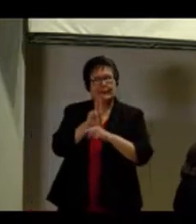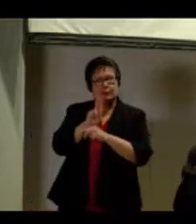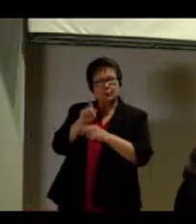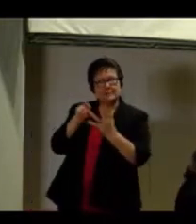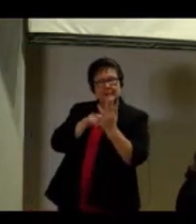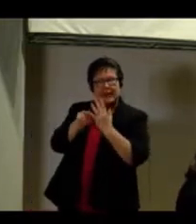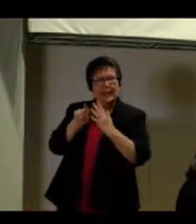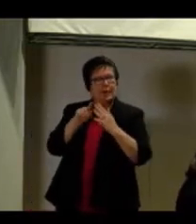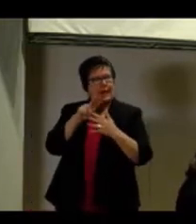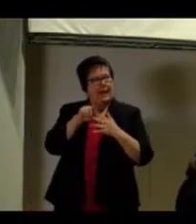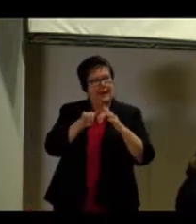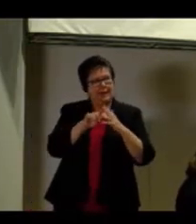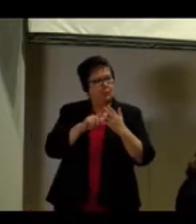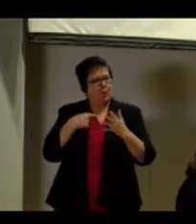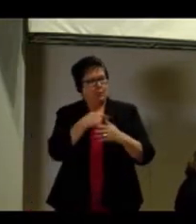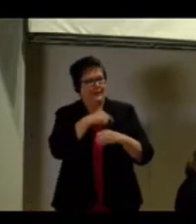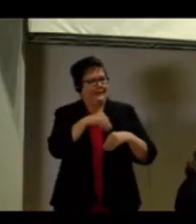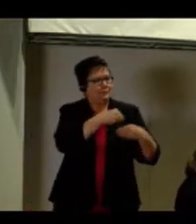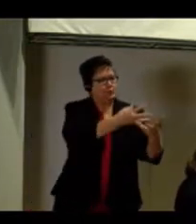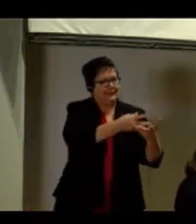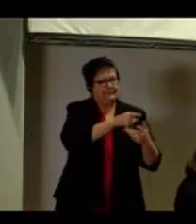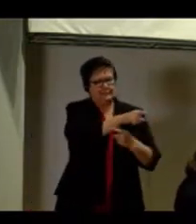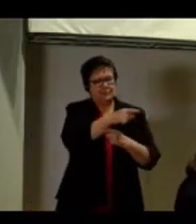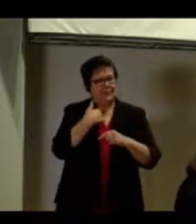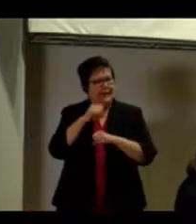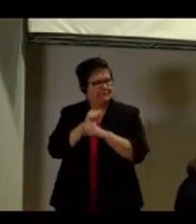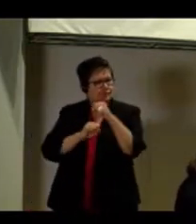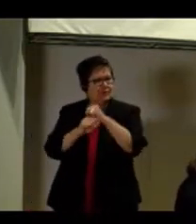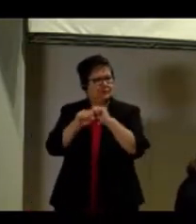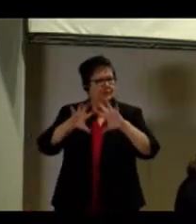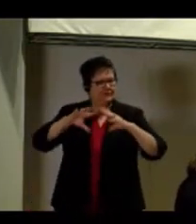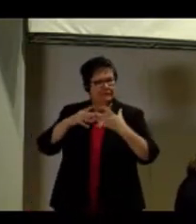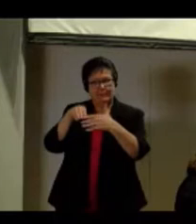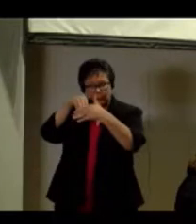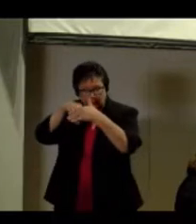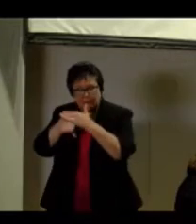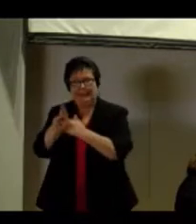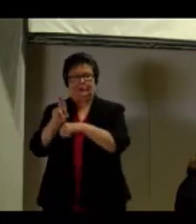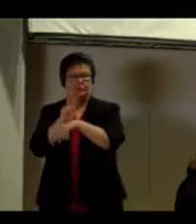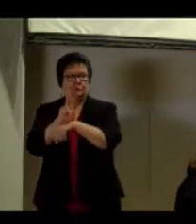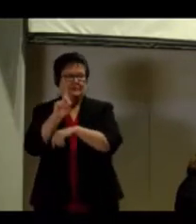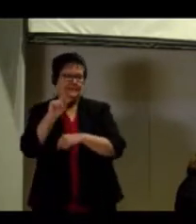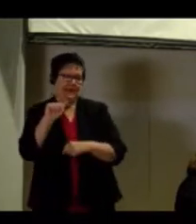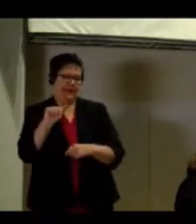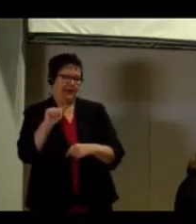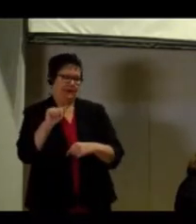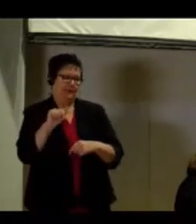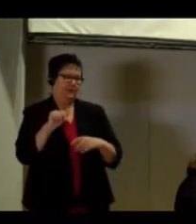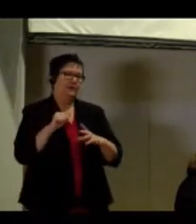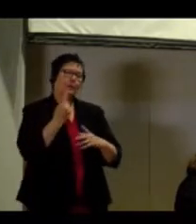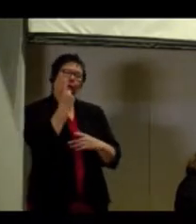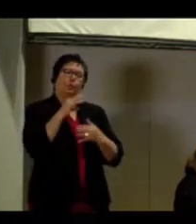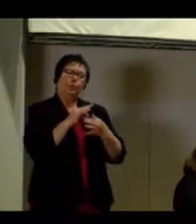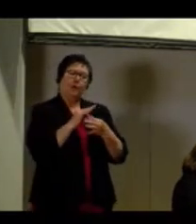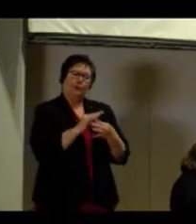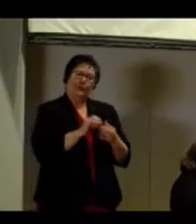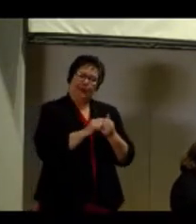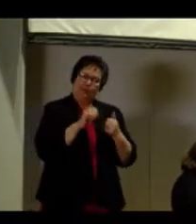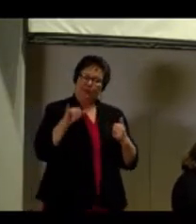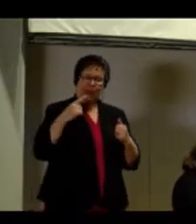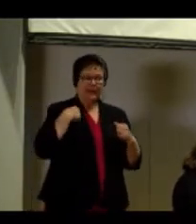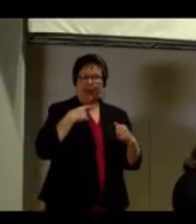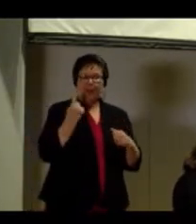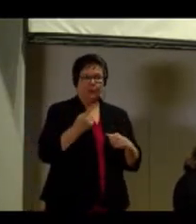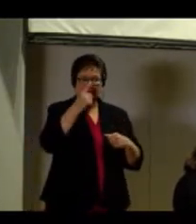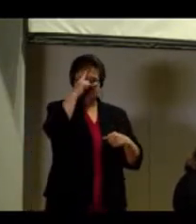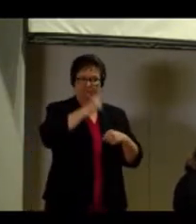to need to give them the structure and the framework to get into the data. And a fact on that that continues to blow my mind